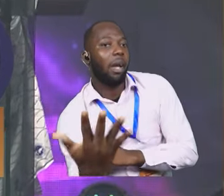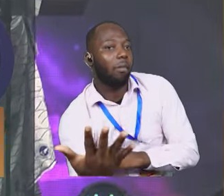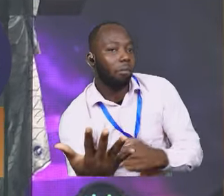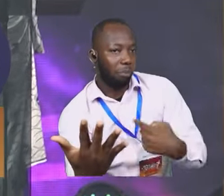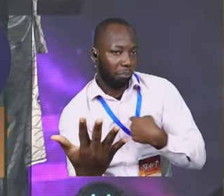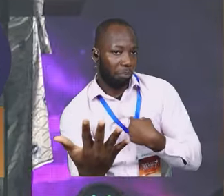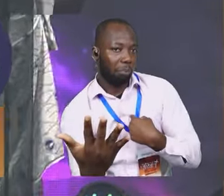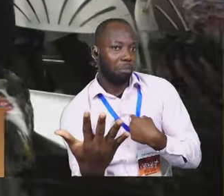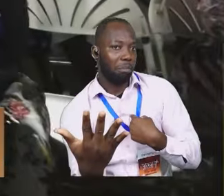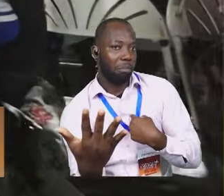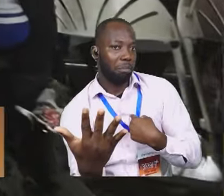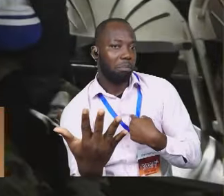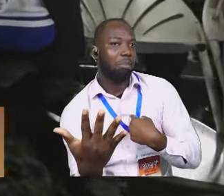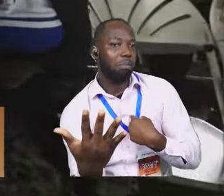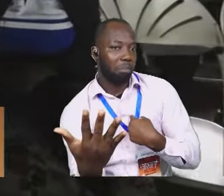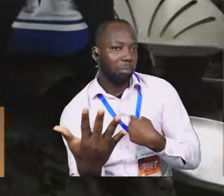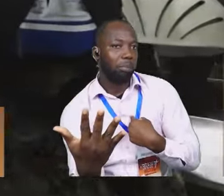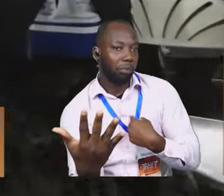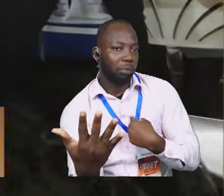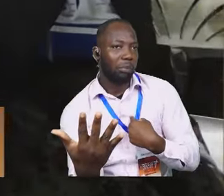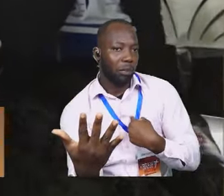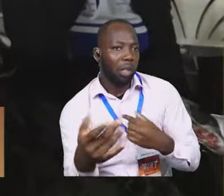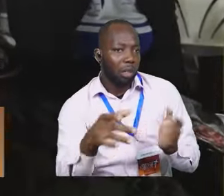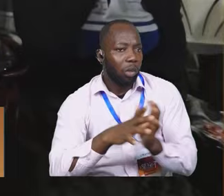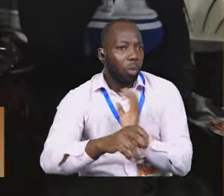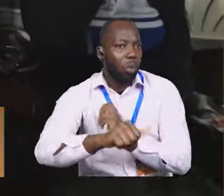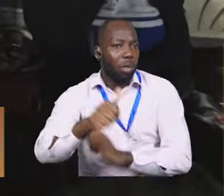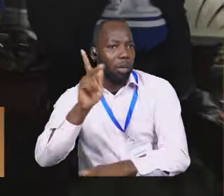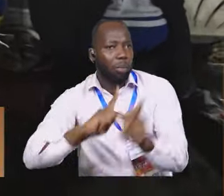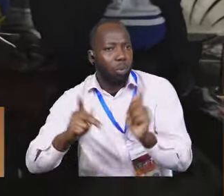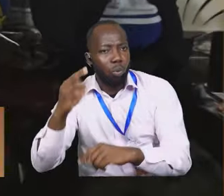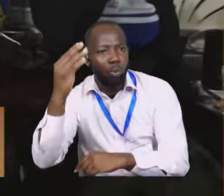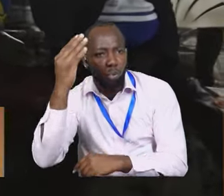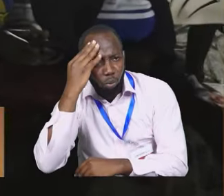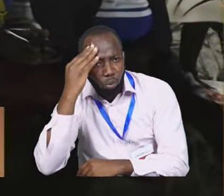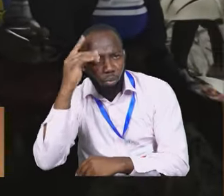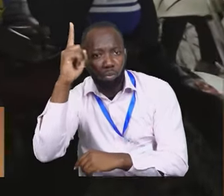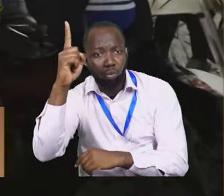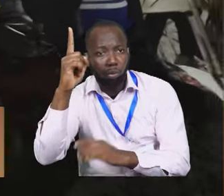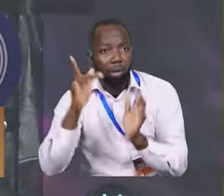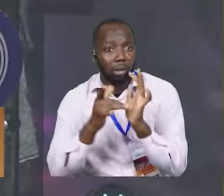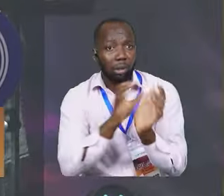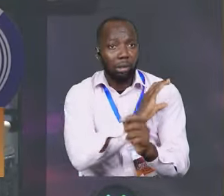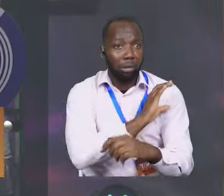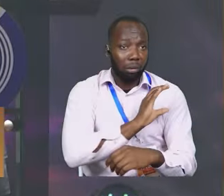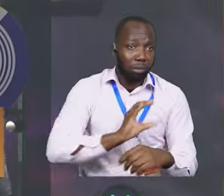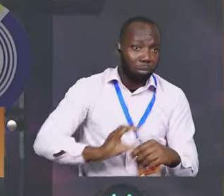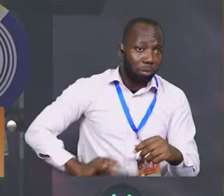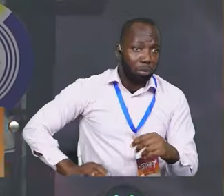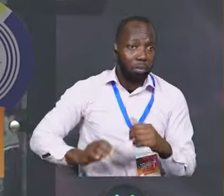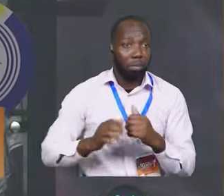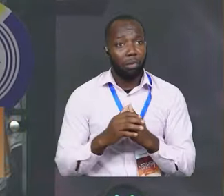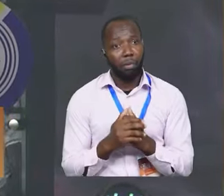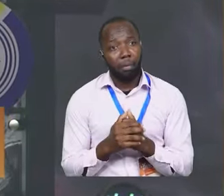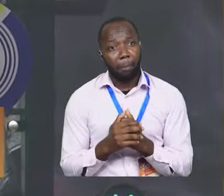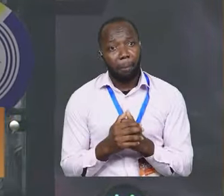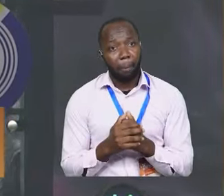my house that I'm the fifth person to deliver. And all of them who were there didn't